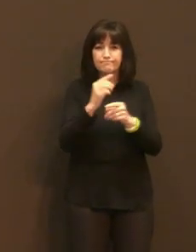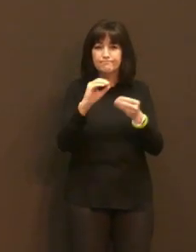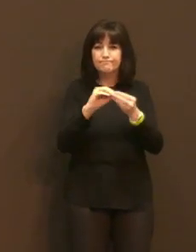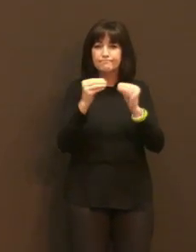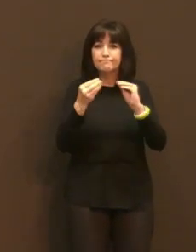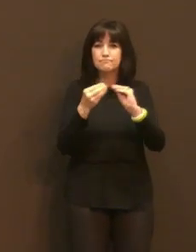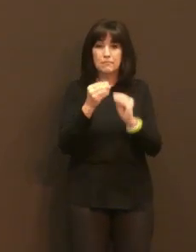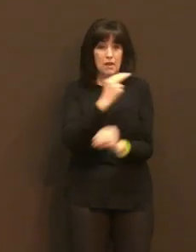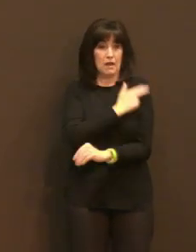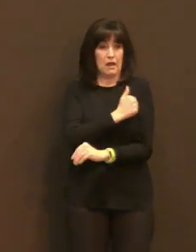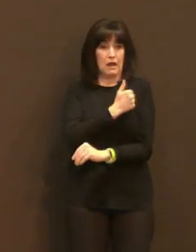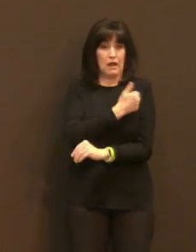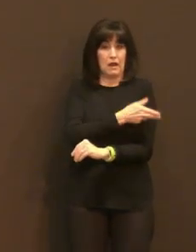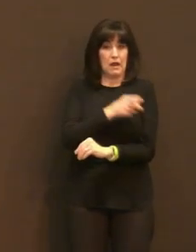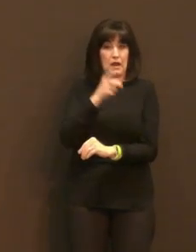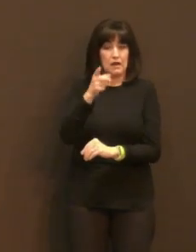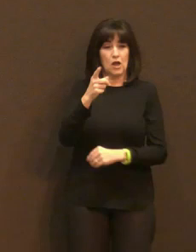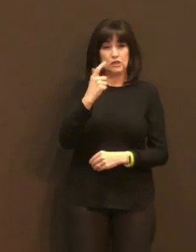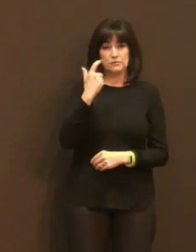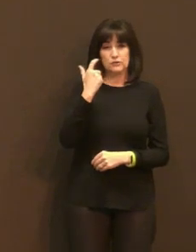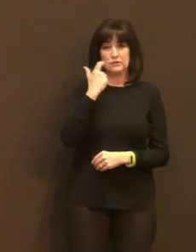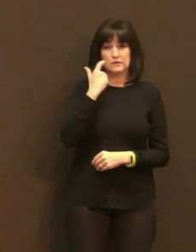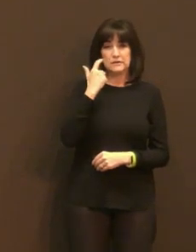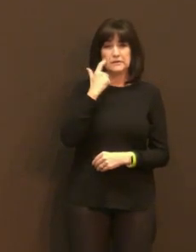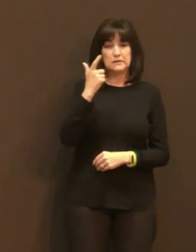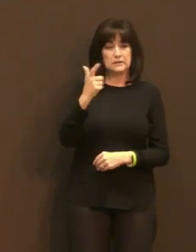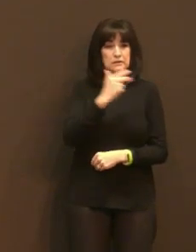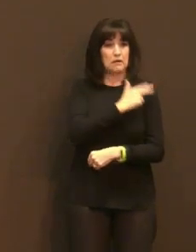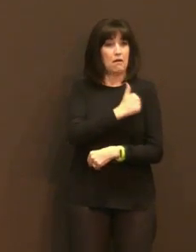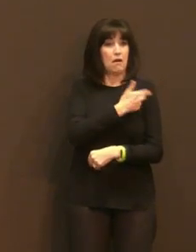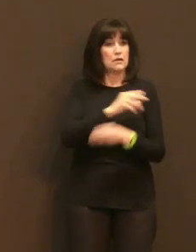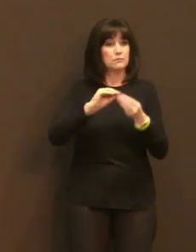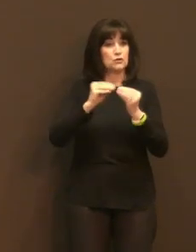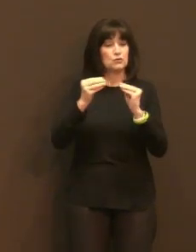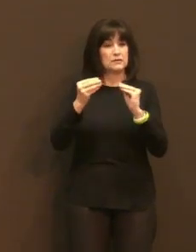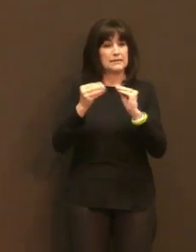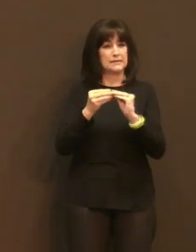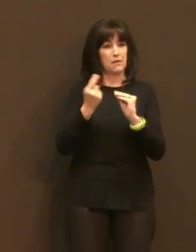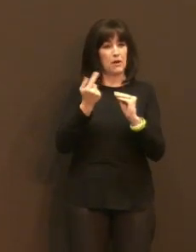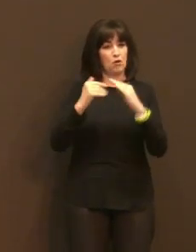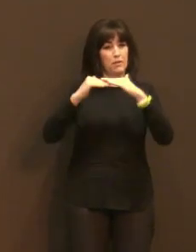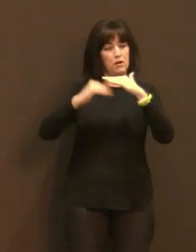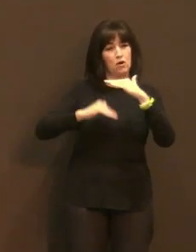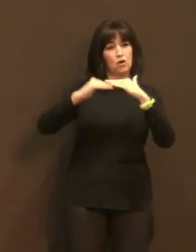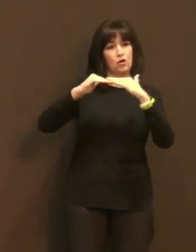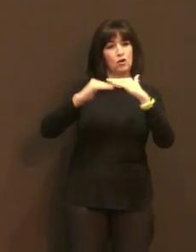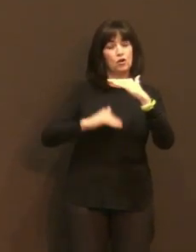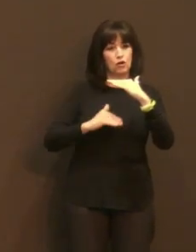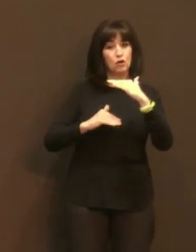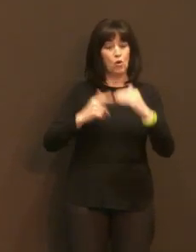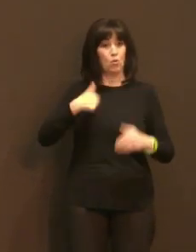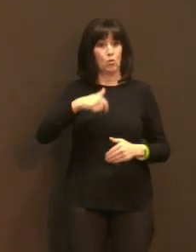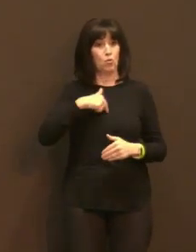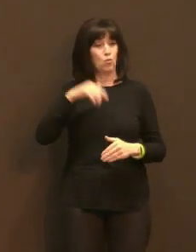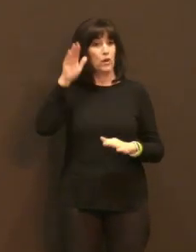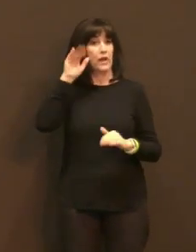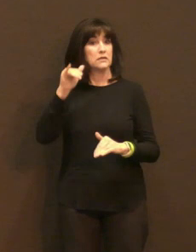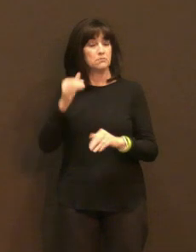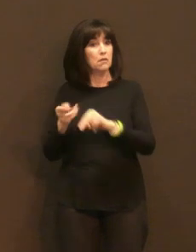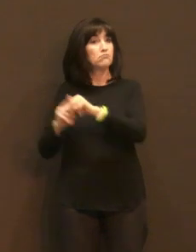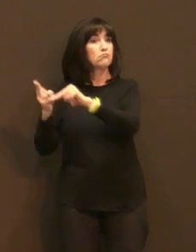hospitalization number over recent days has been a little bit lower than what's been predicted, and again, that's a good